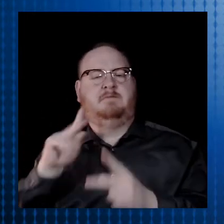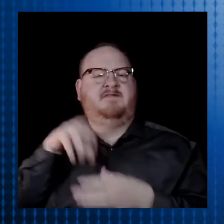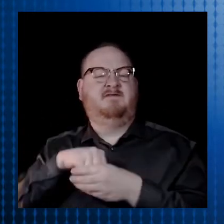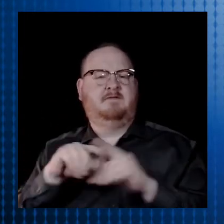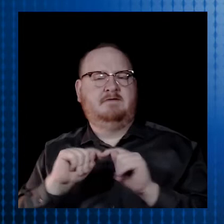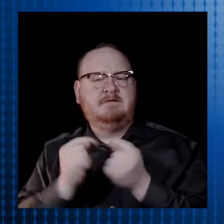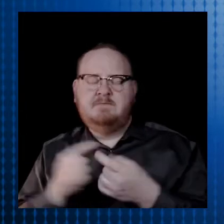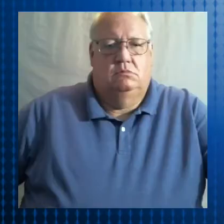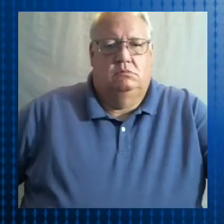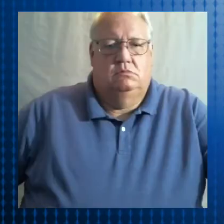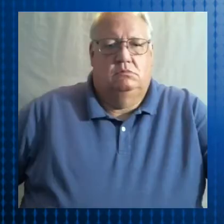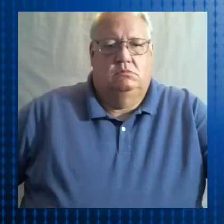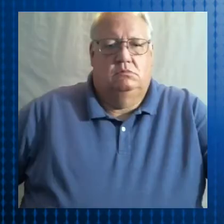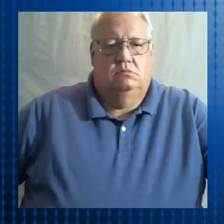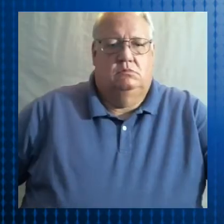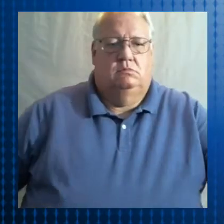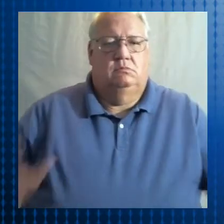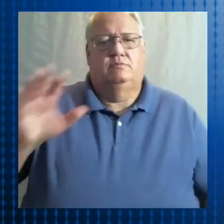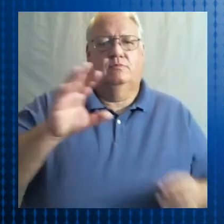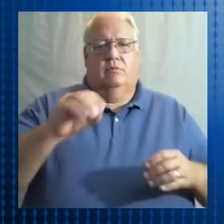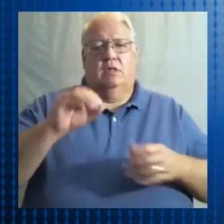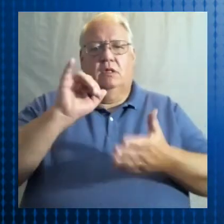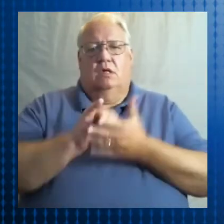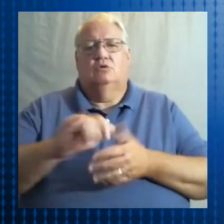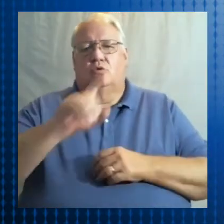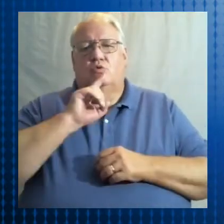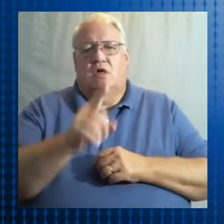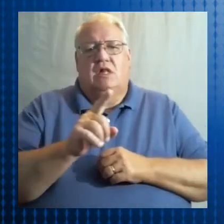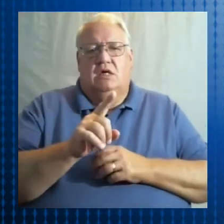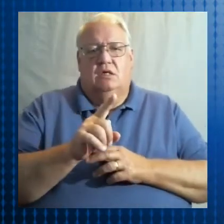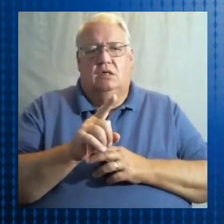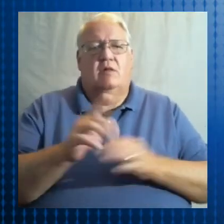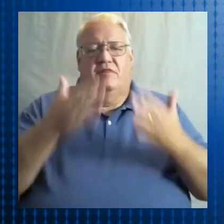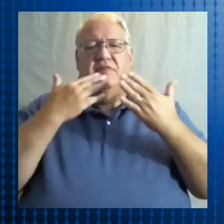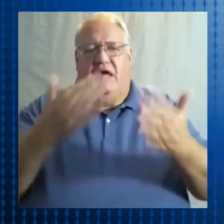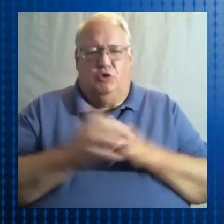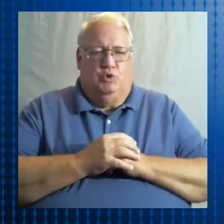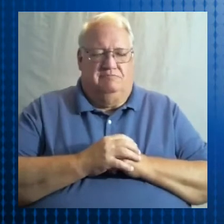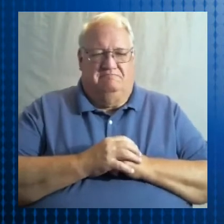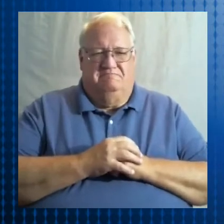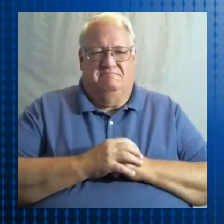entire staff. So it's really a thank you.